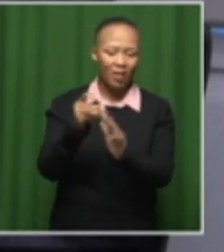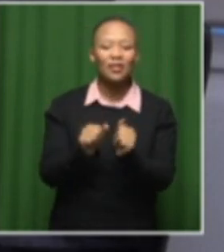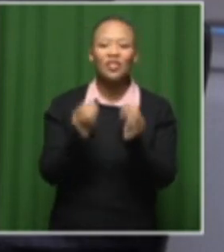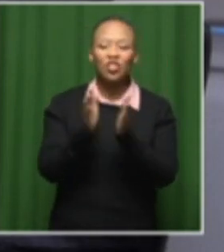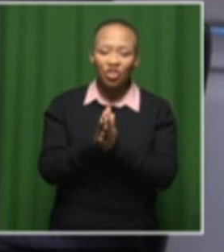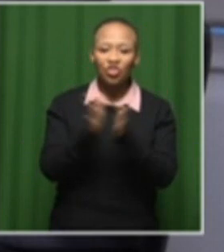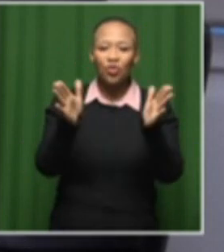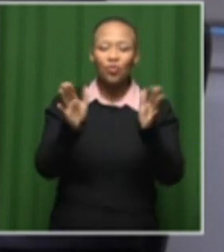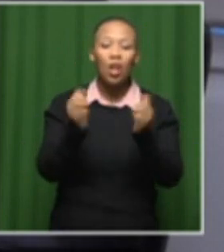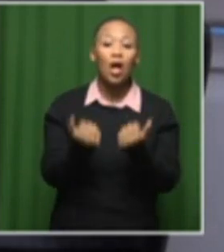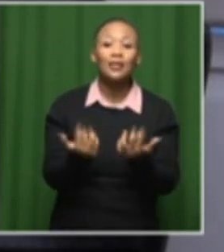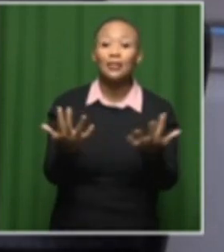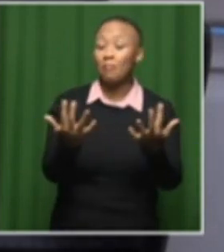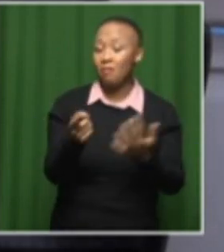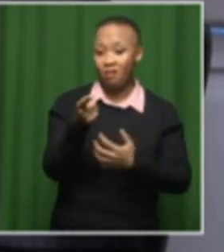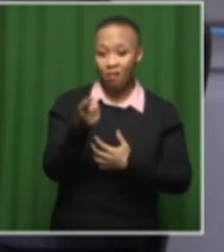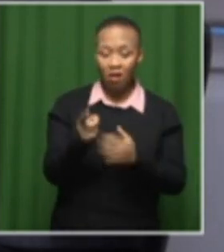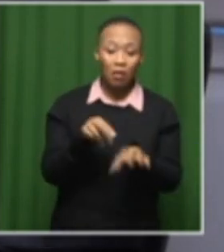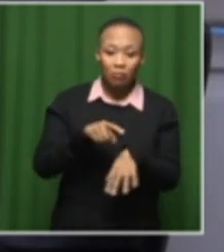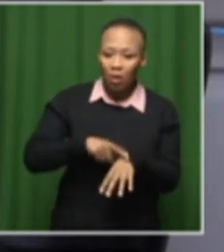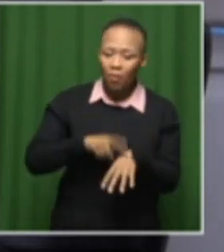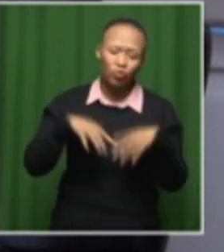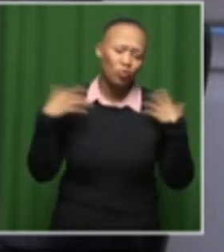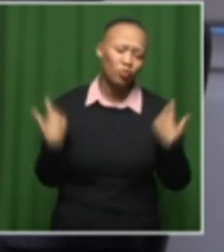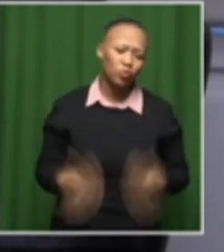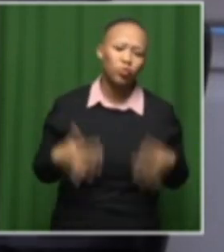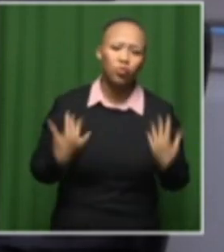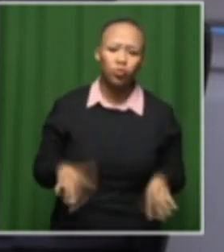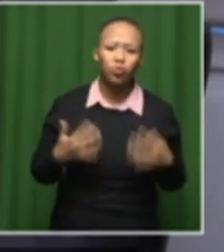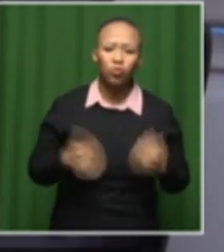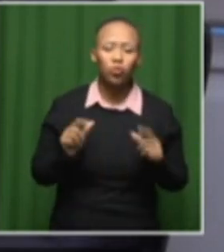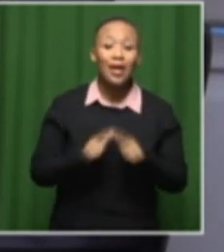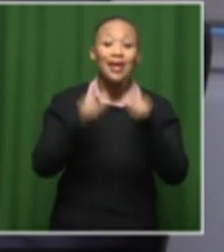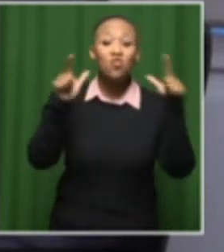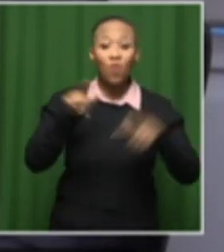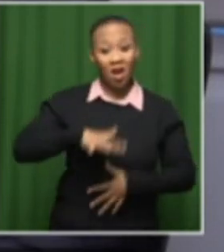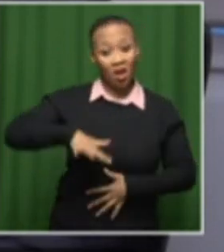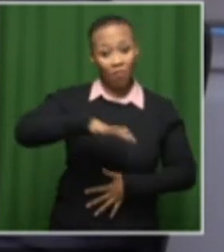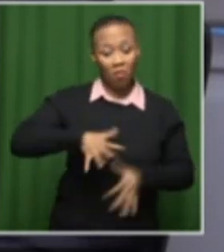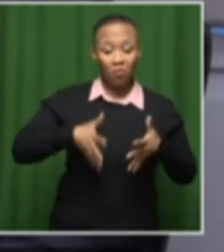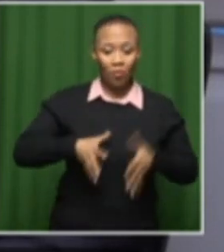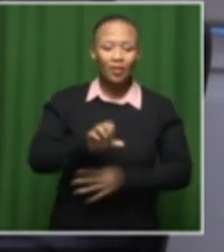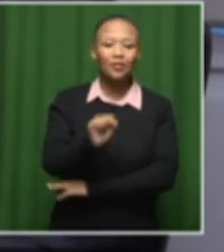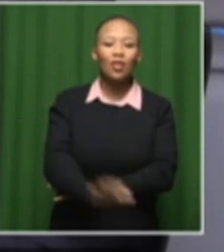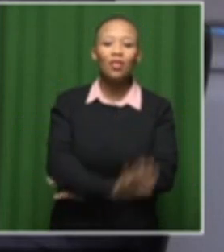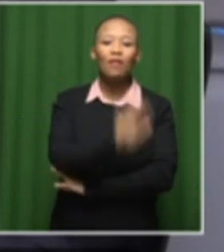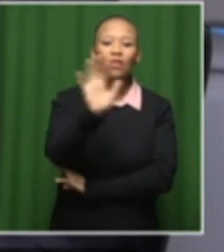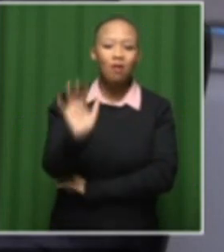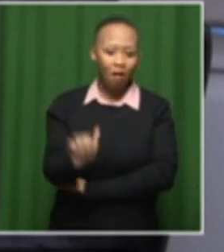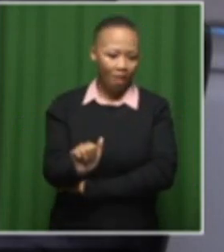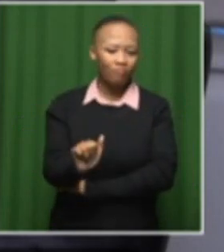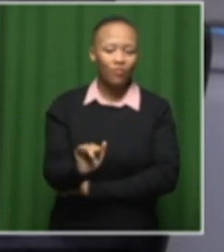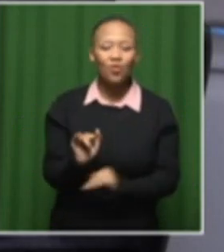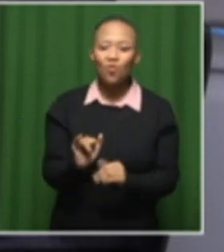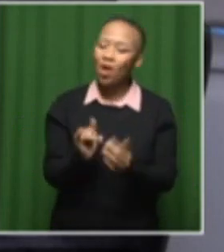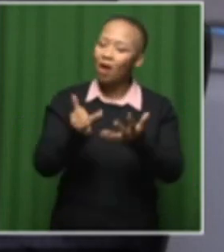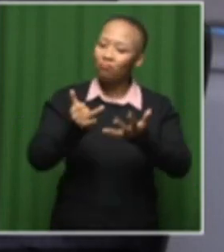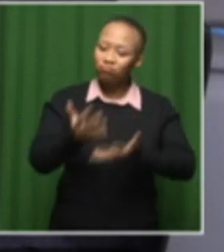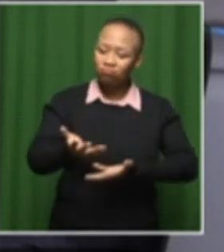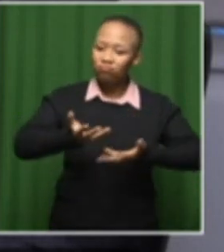great platform for South Africa. This is where we are able to interact at bilateral level in